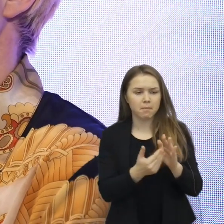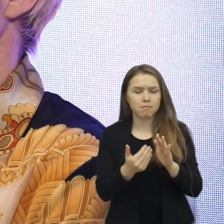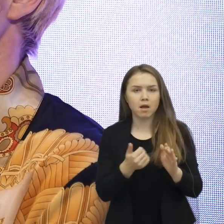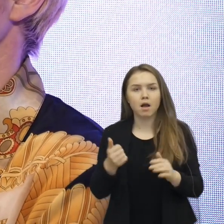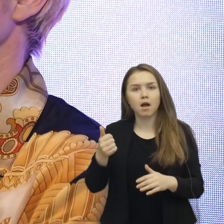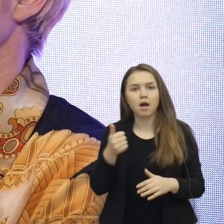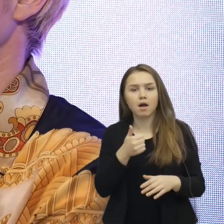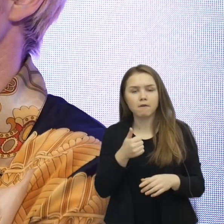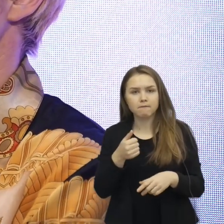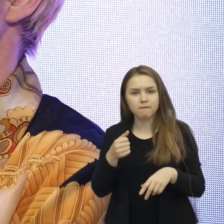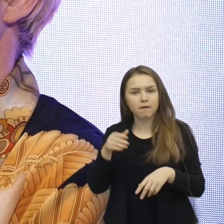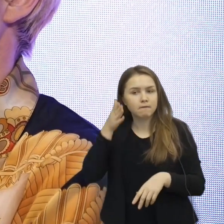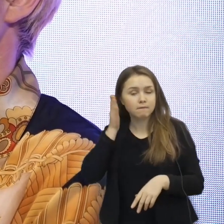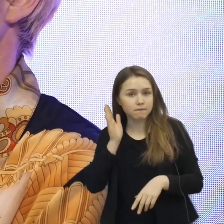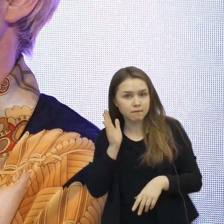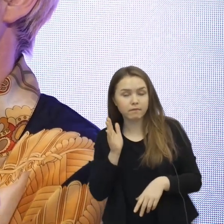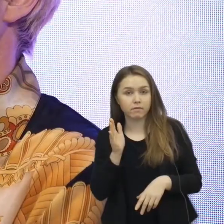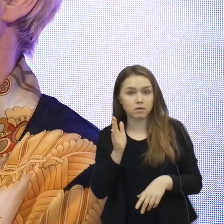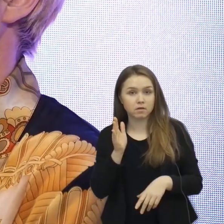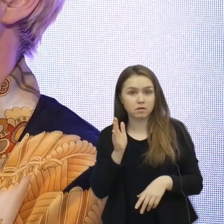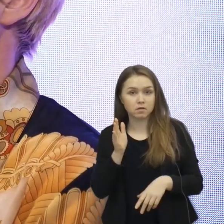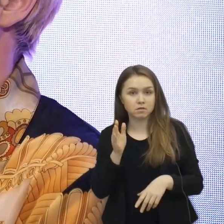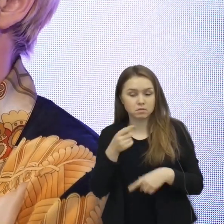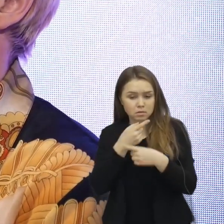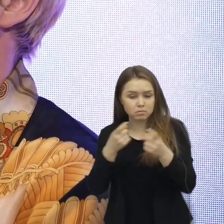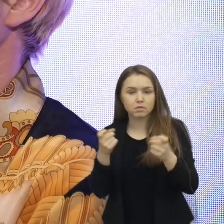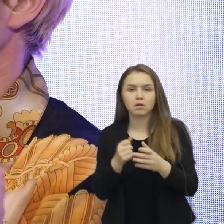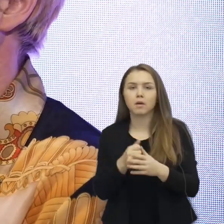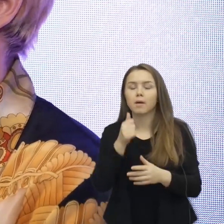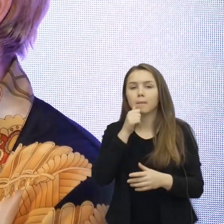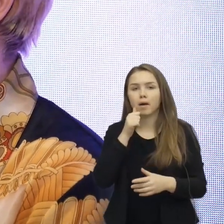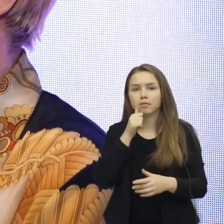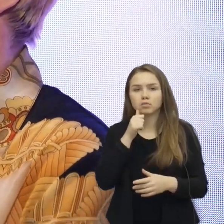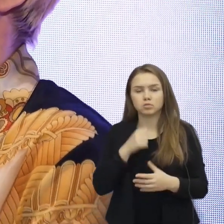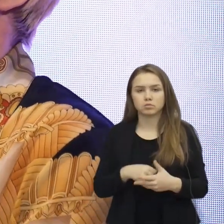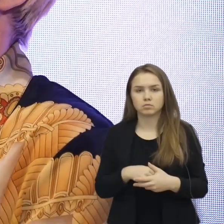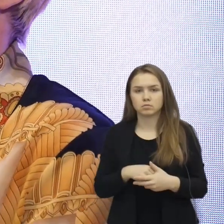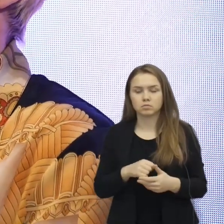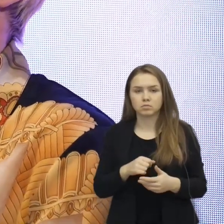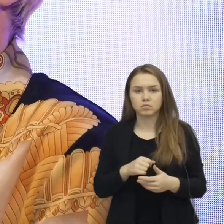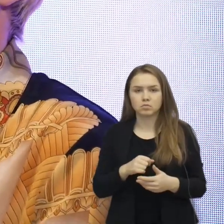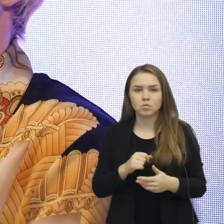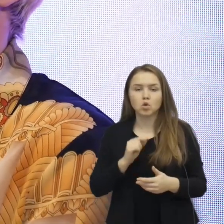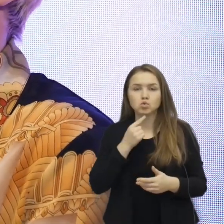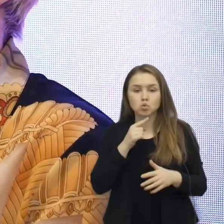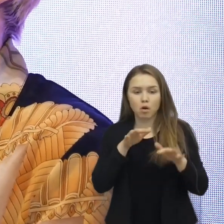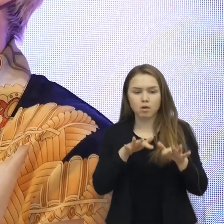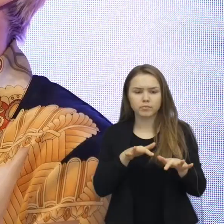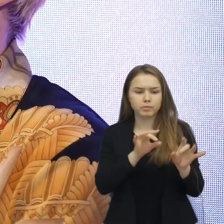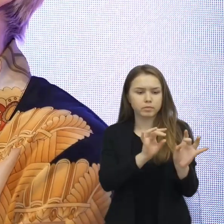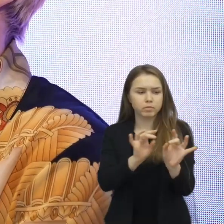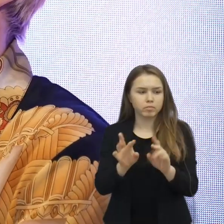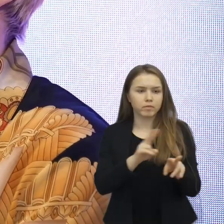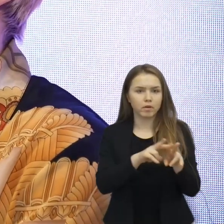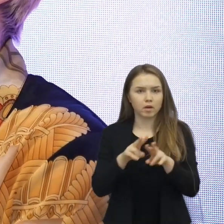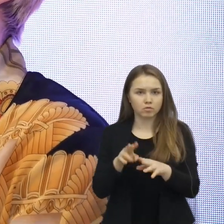is very authority religious, like we really like to listen to authorities like doctors, for example. So every time we are talking about trans